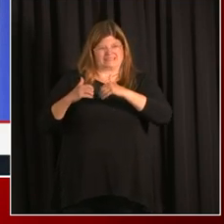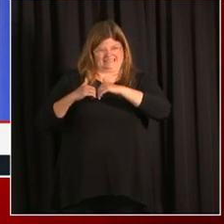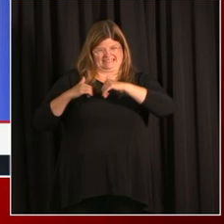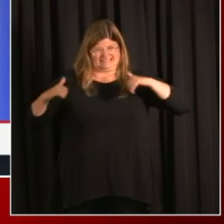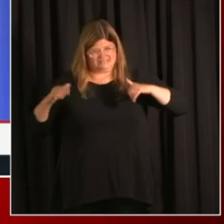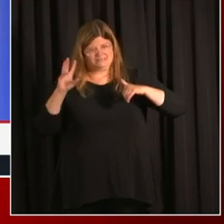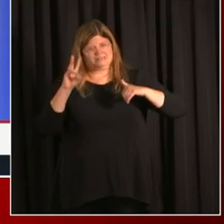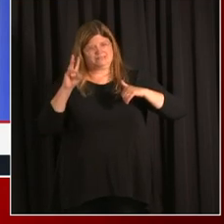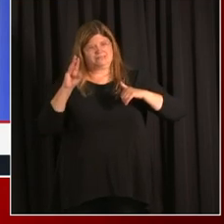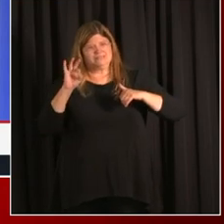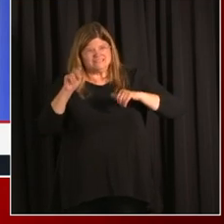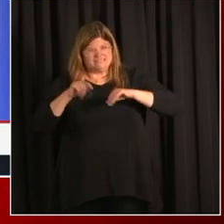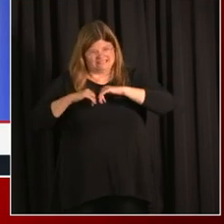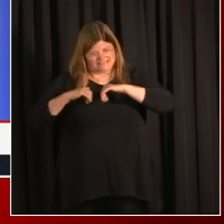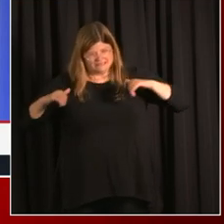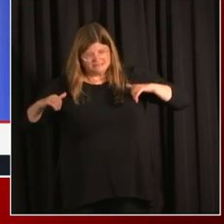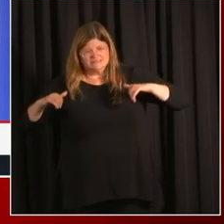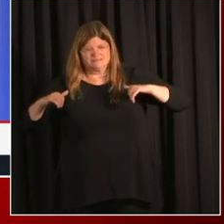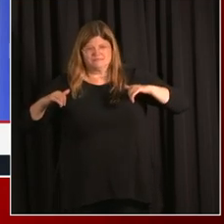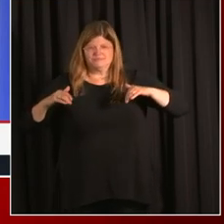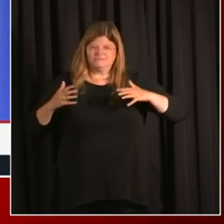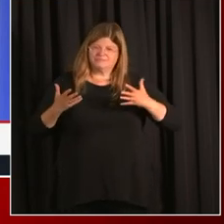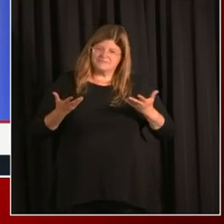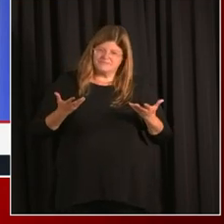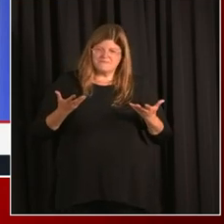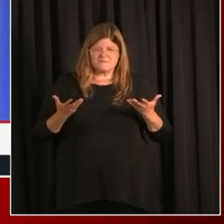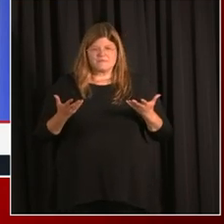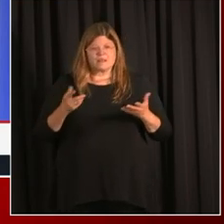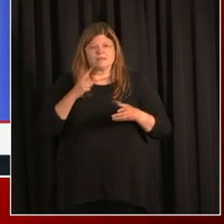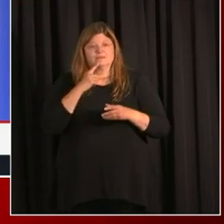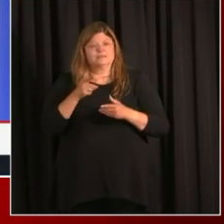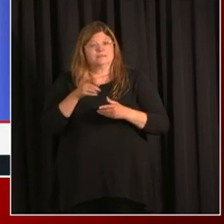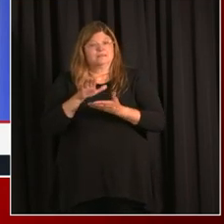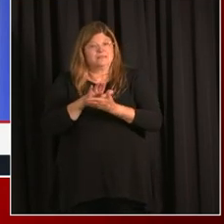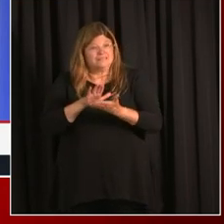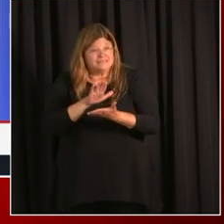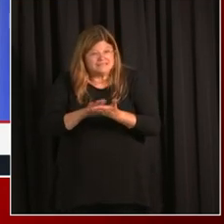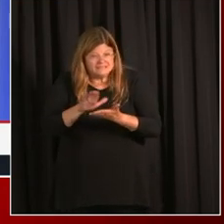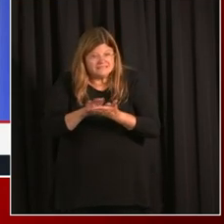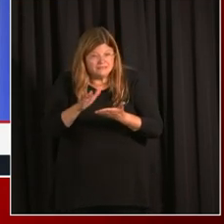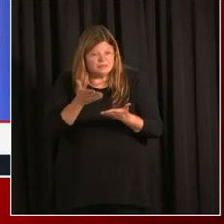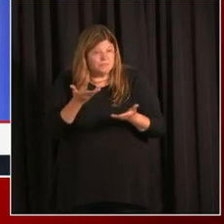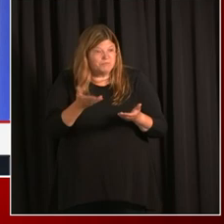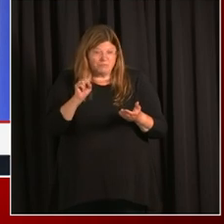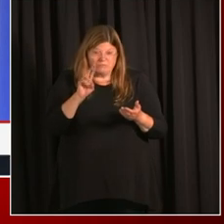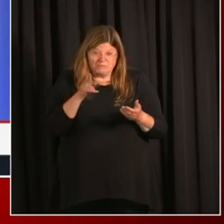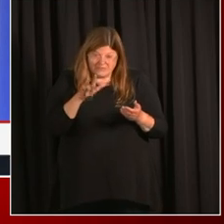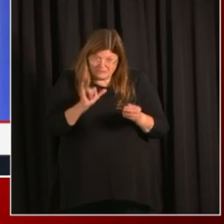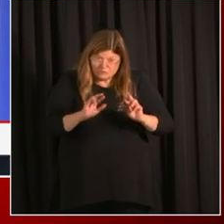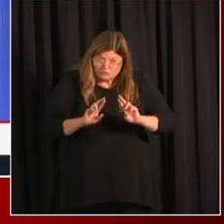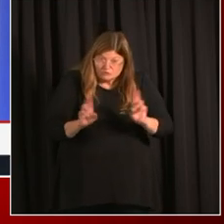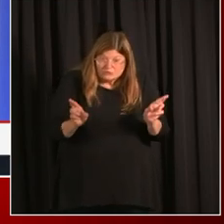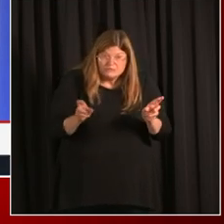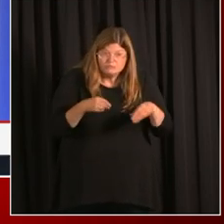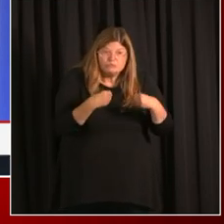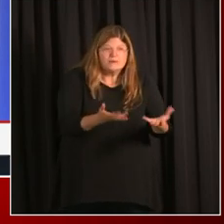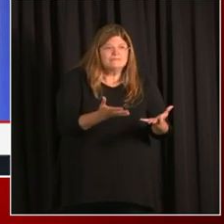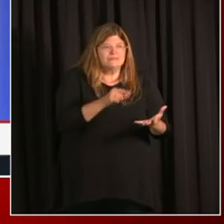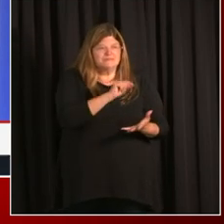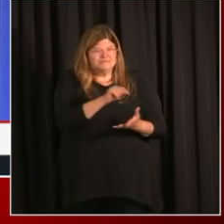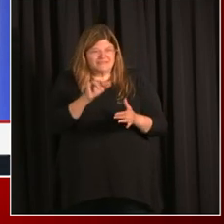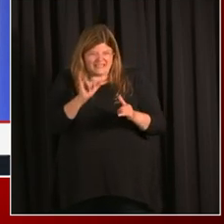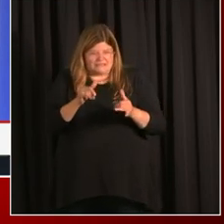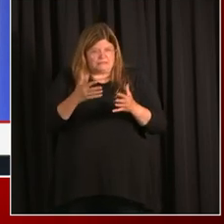et cetera. And that there is cleaning supplies and disinfectant and hand sanitizer and all of those things that